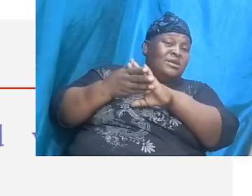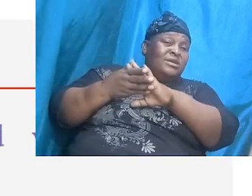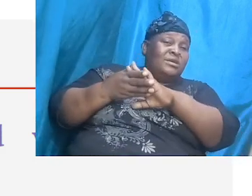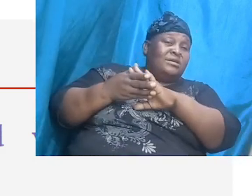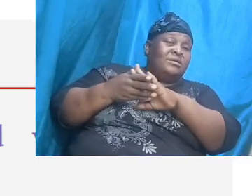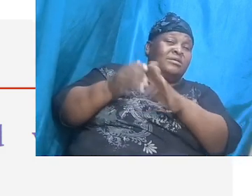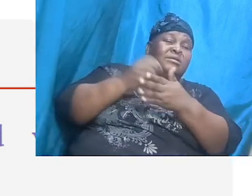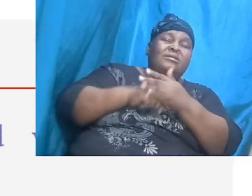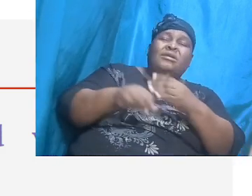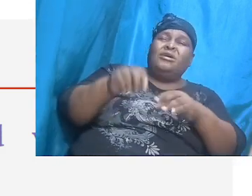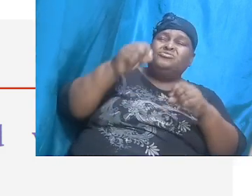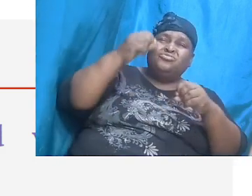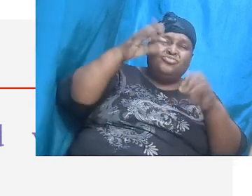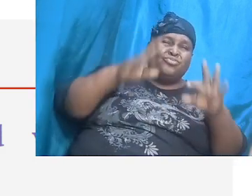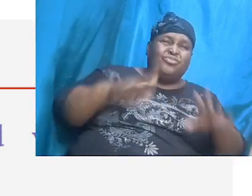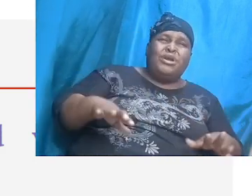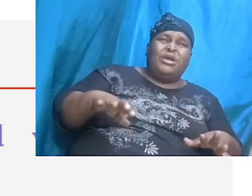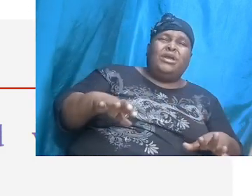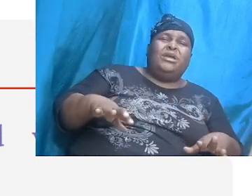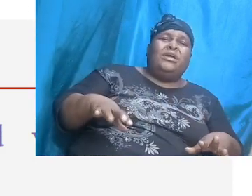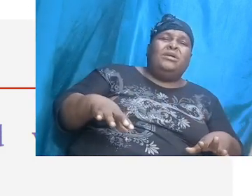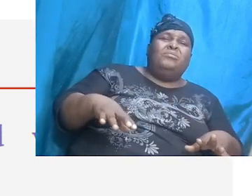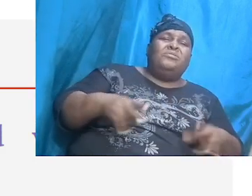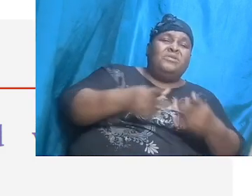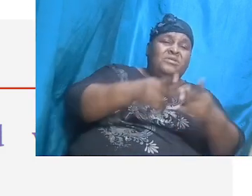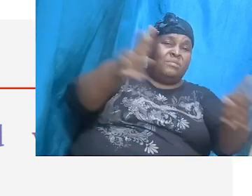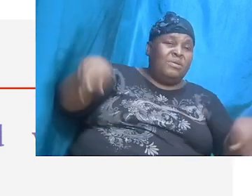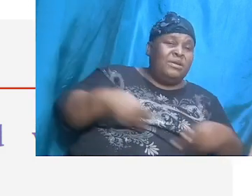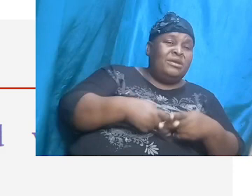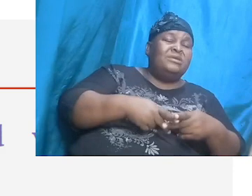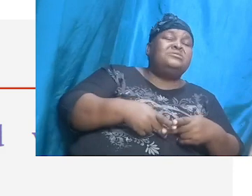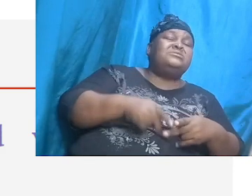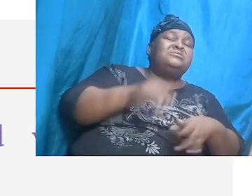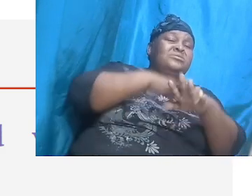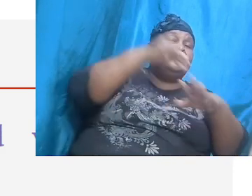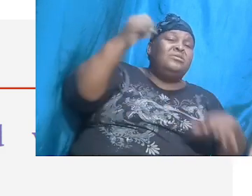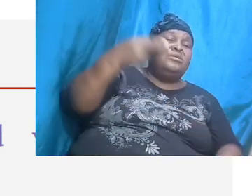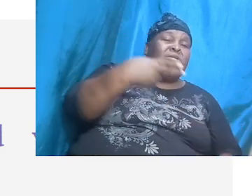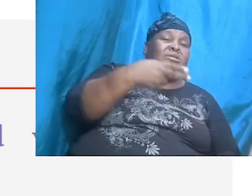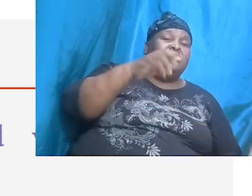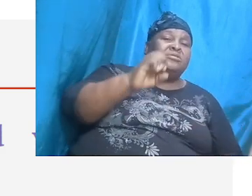there was a place that was called Hermon. Amen. And it was because of its